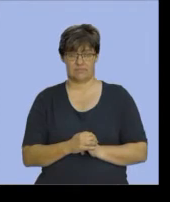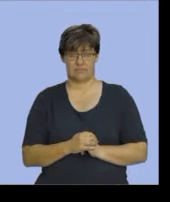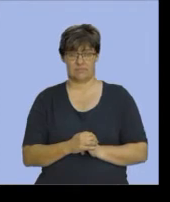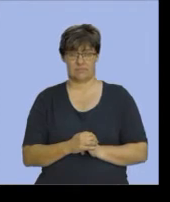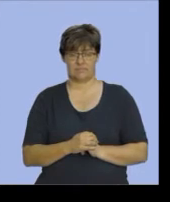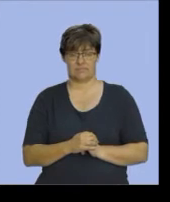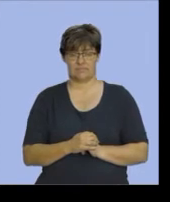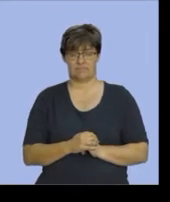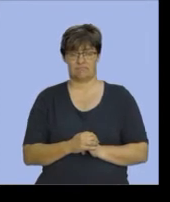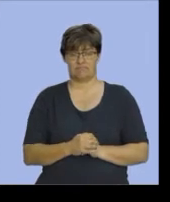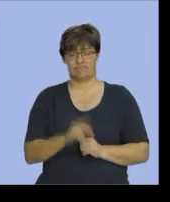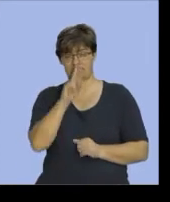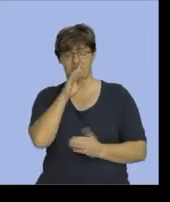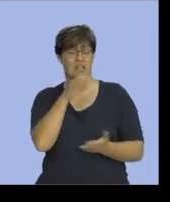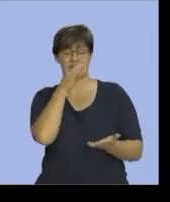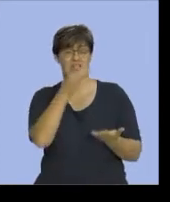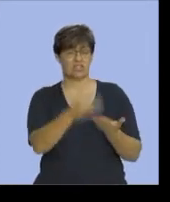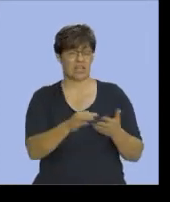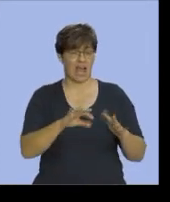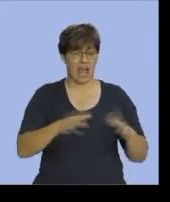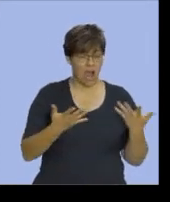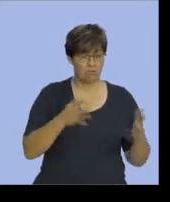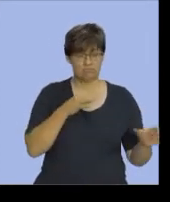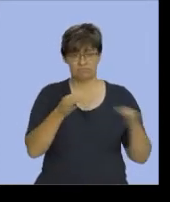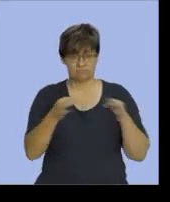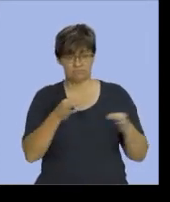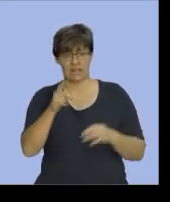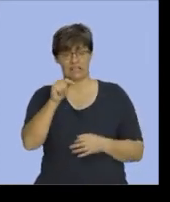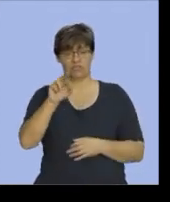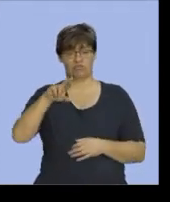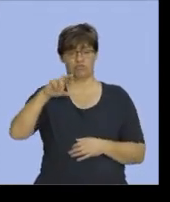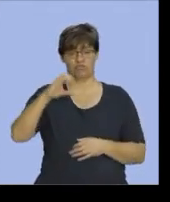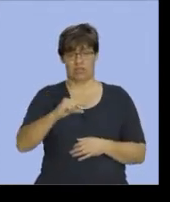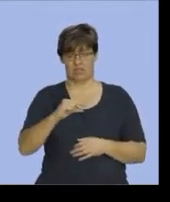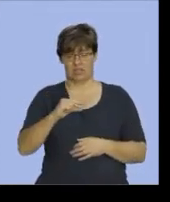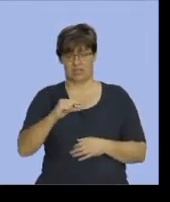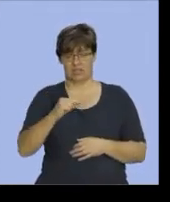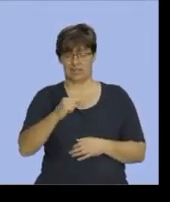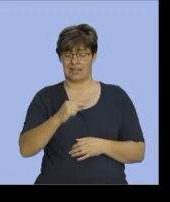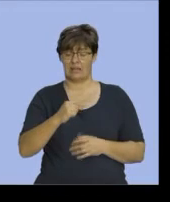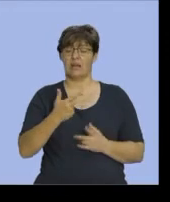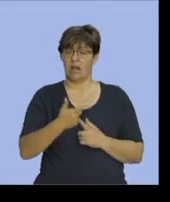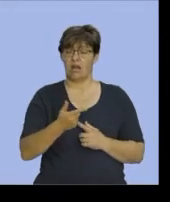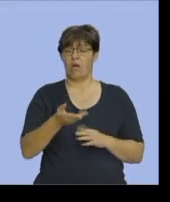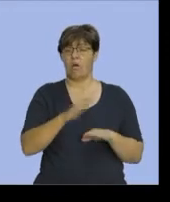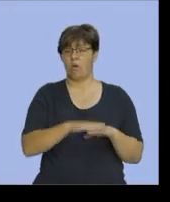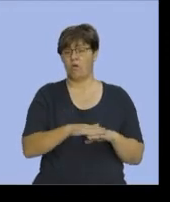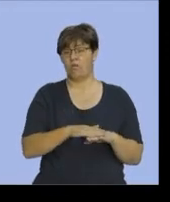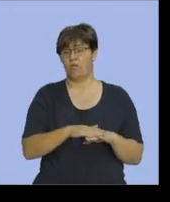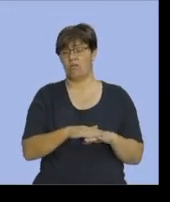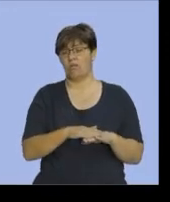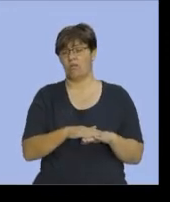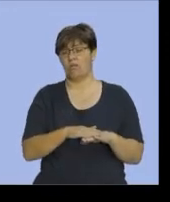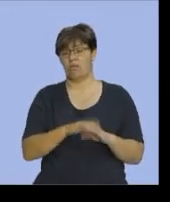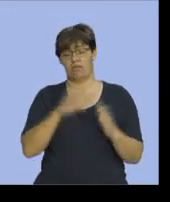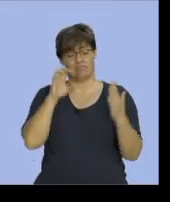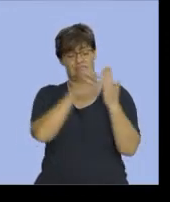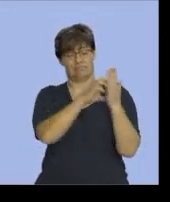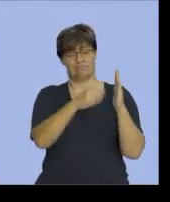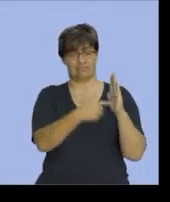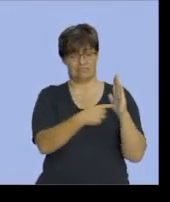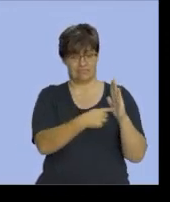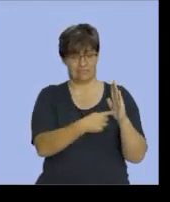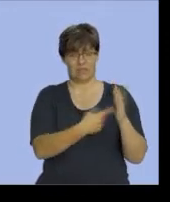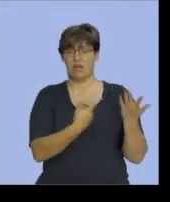degrees. And can you suggest a way of defining trig ratios on the Cartesian